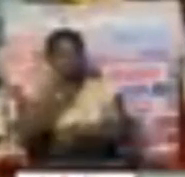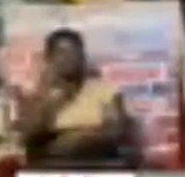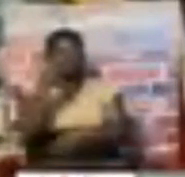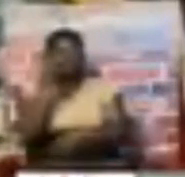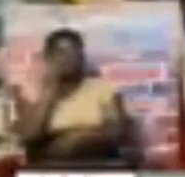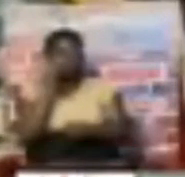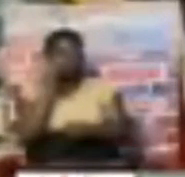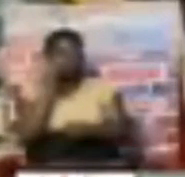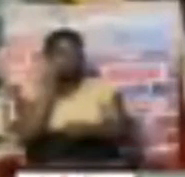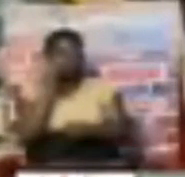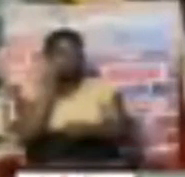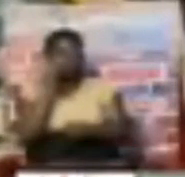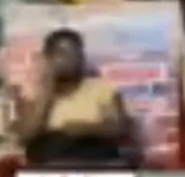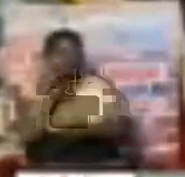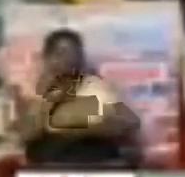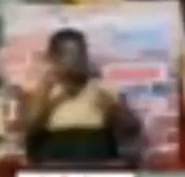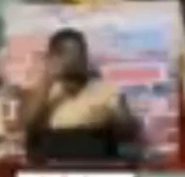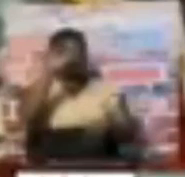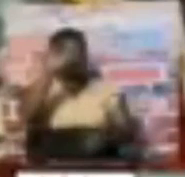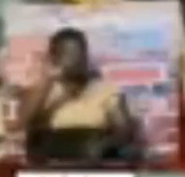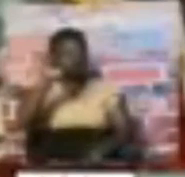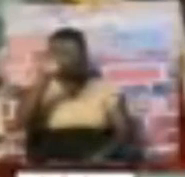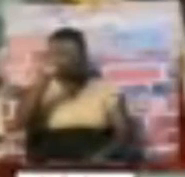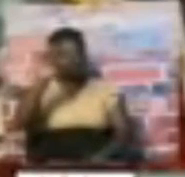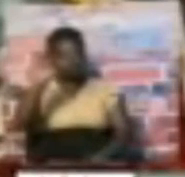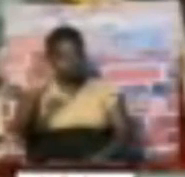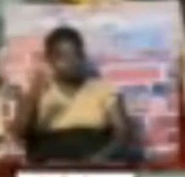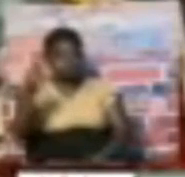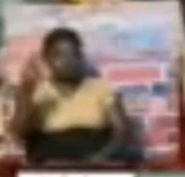Premier Hotels, you 1 million shillings.